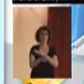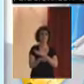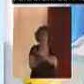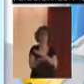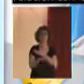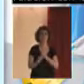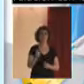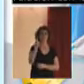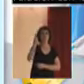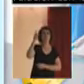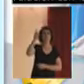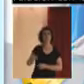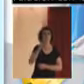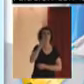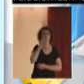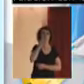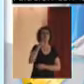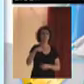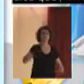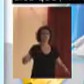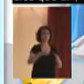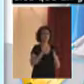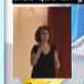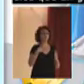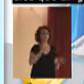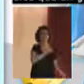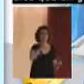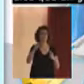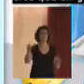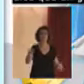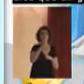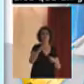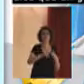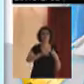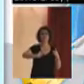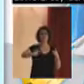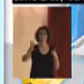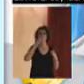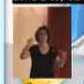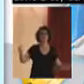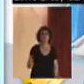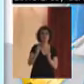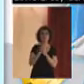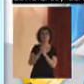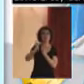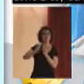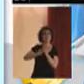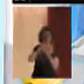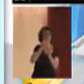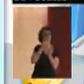on accessibility. So, for instance, a person says that a group should go to a concert, another one is promoting